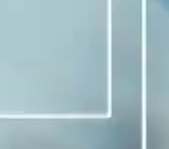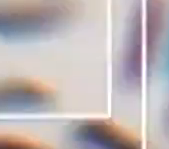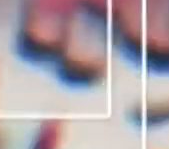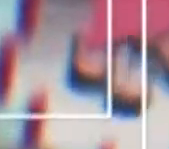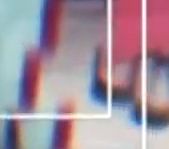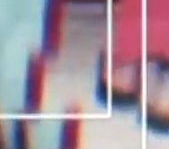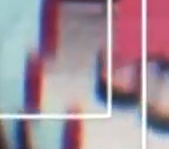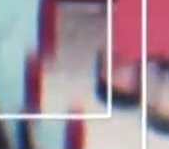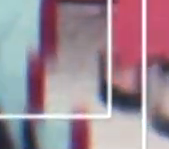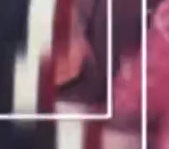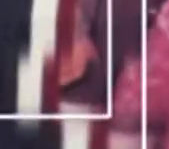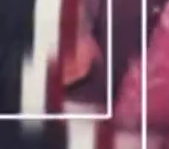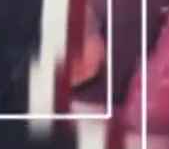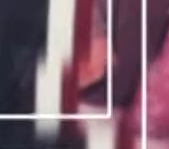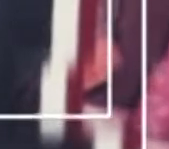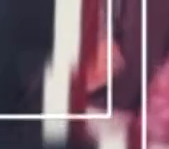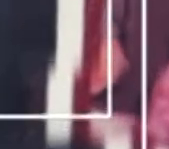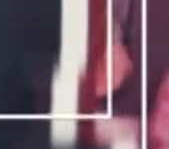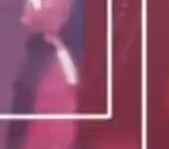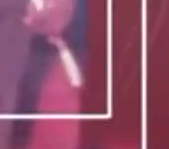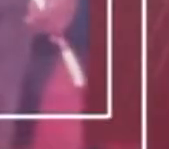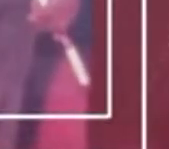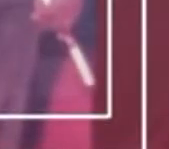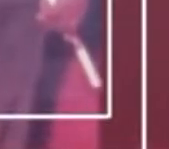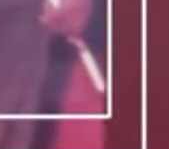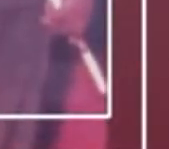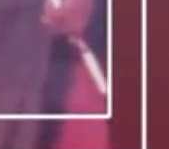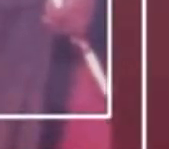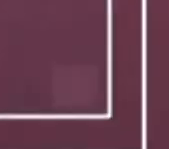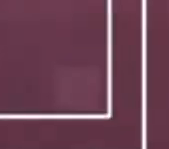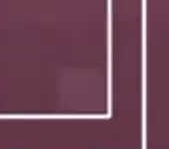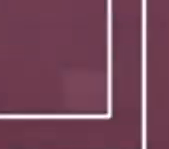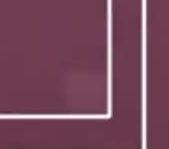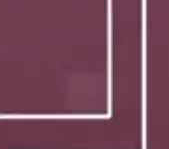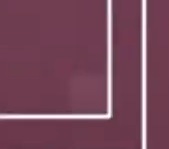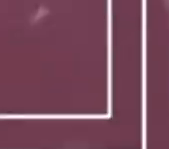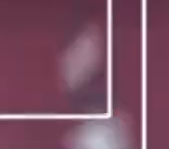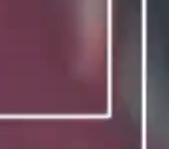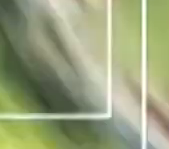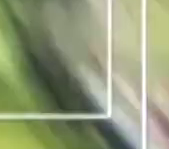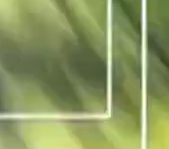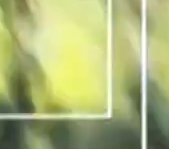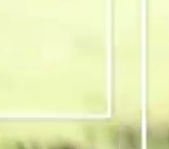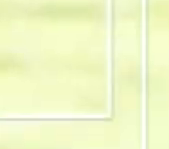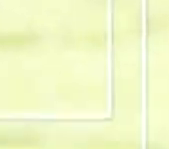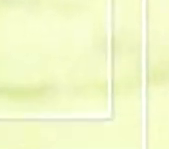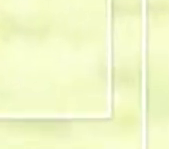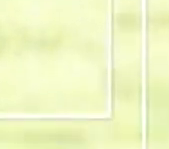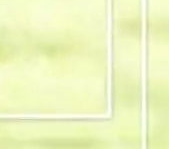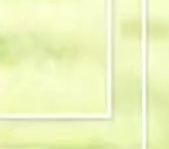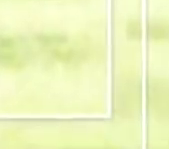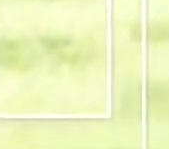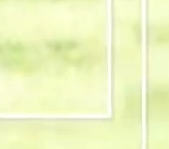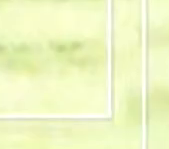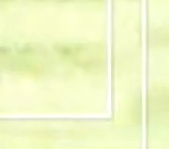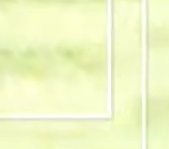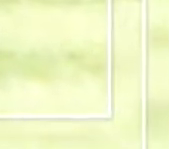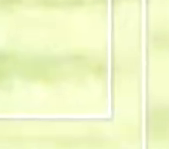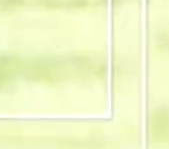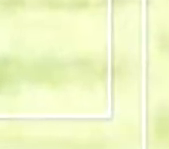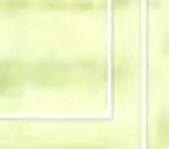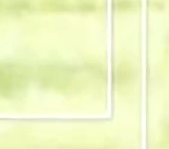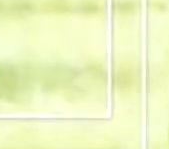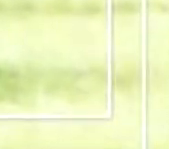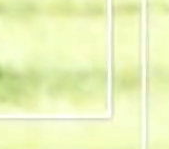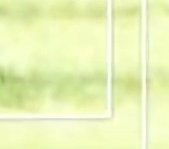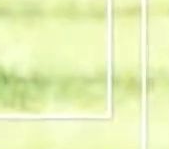lot. How is it like working for the president almost round the clock? Join me, Kamchi Menza, this